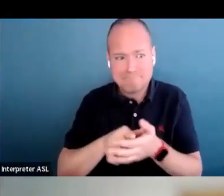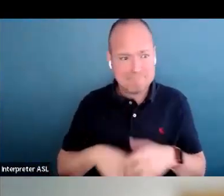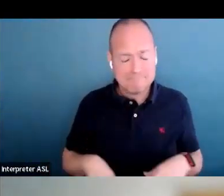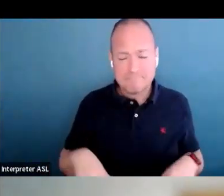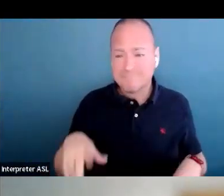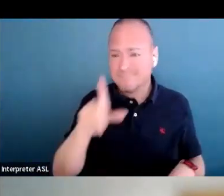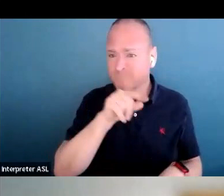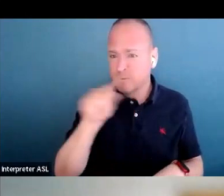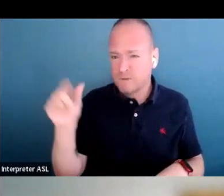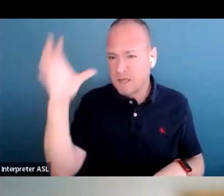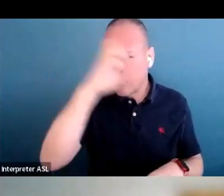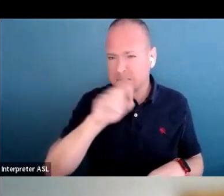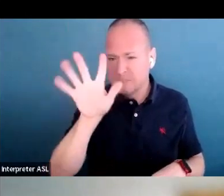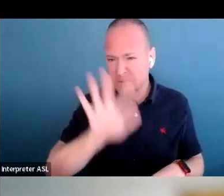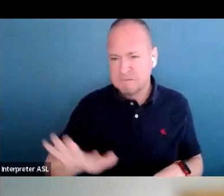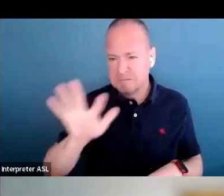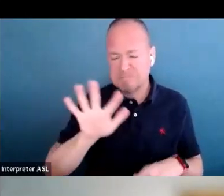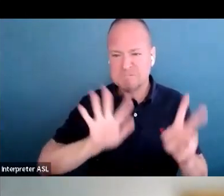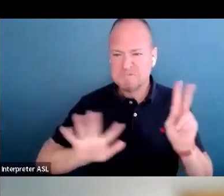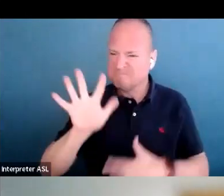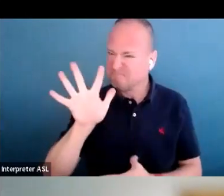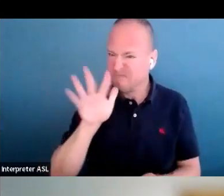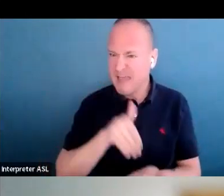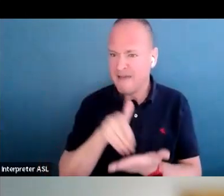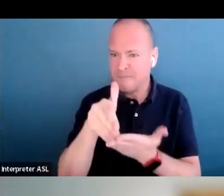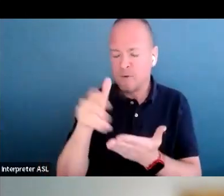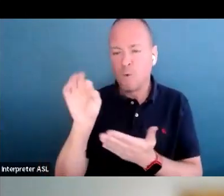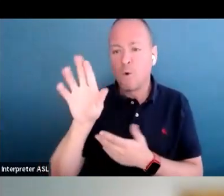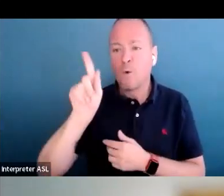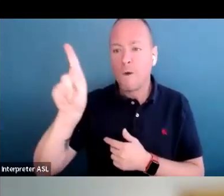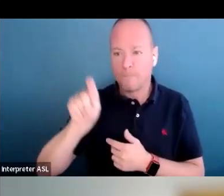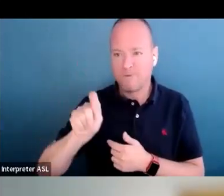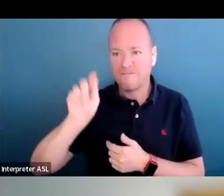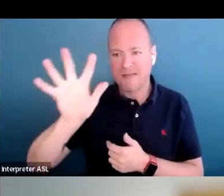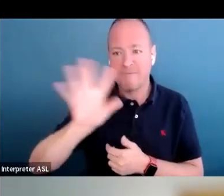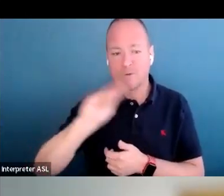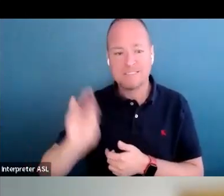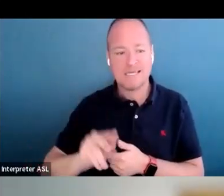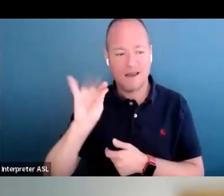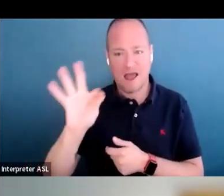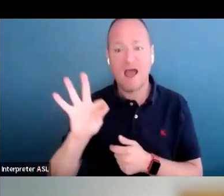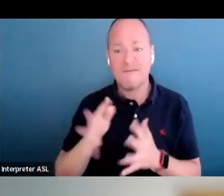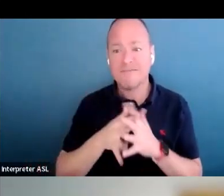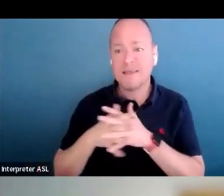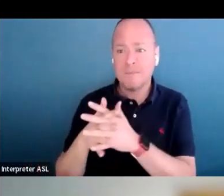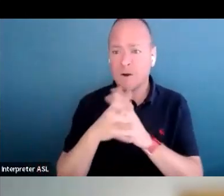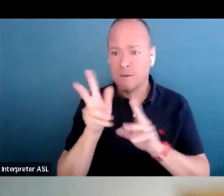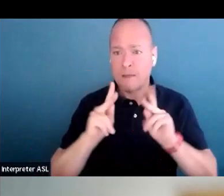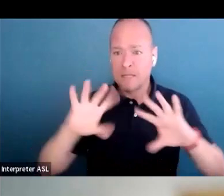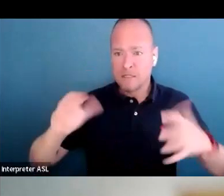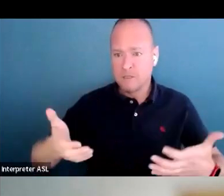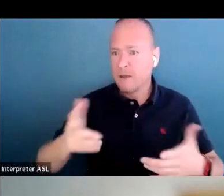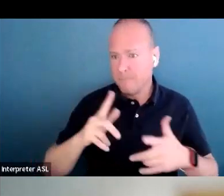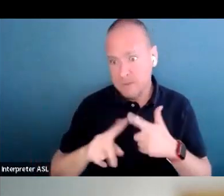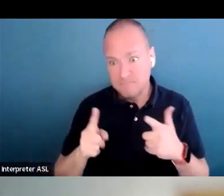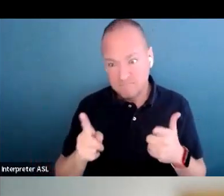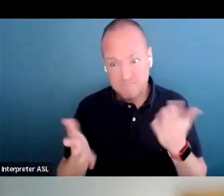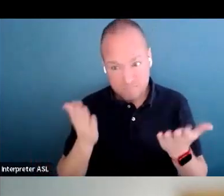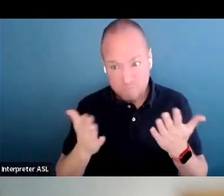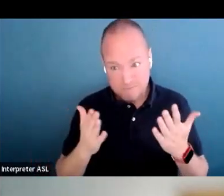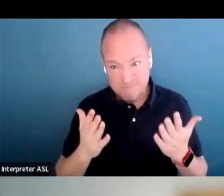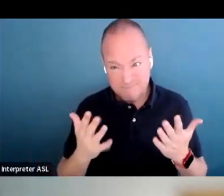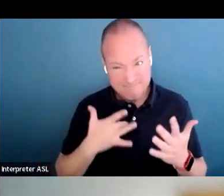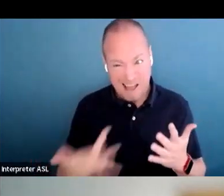estimate puts our population at 5 million, or 1.5% of the American population, but it is likely larger.